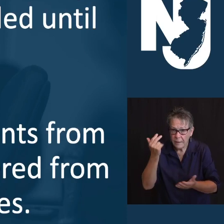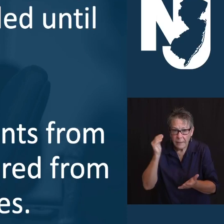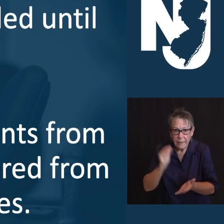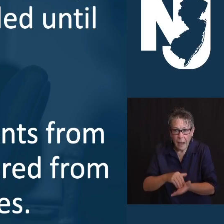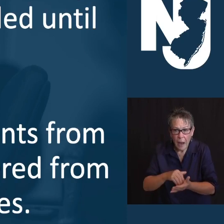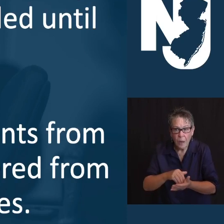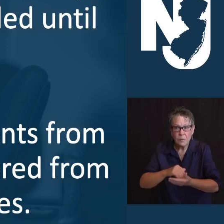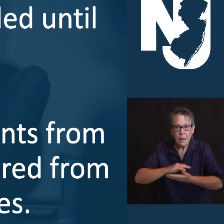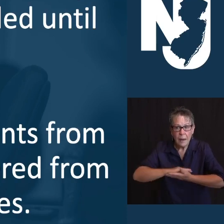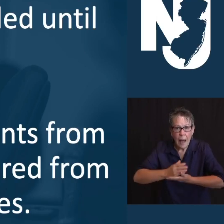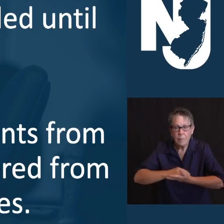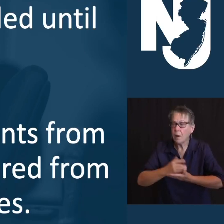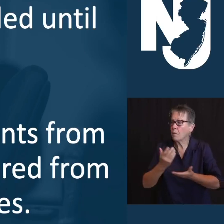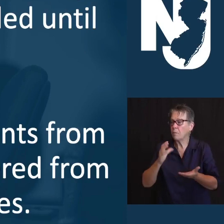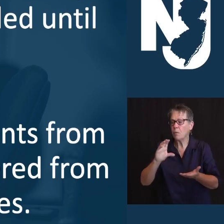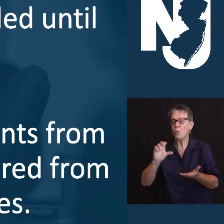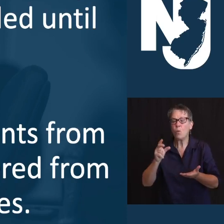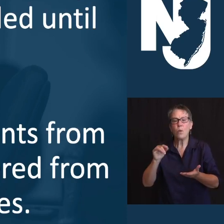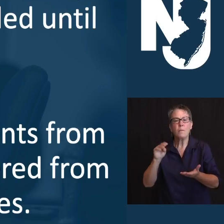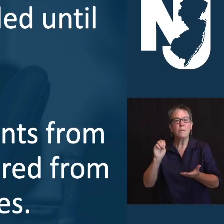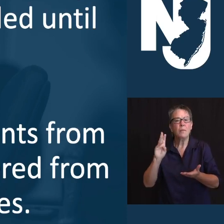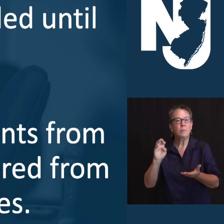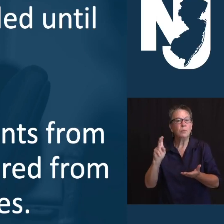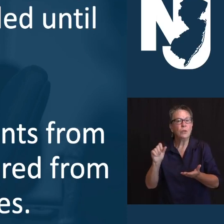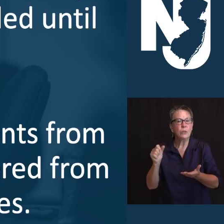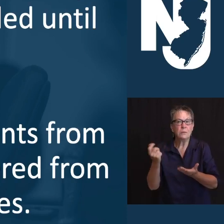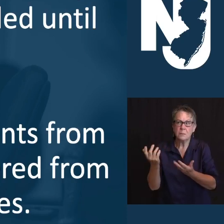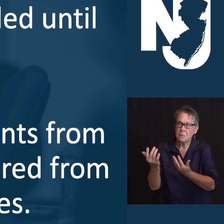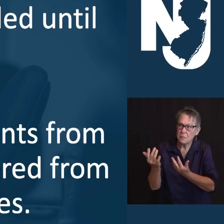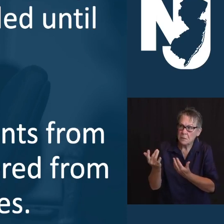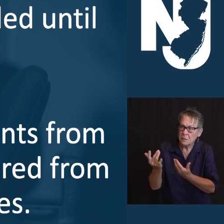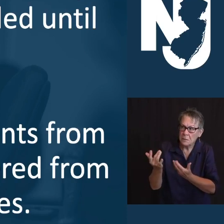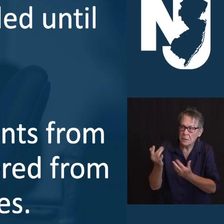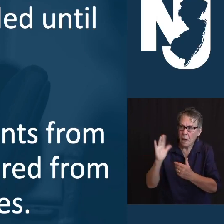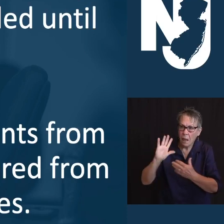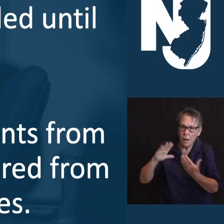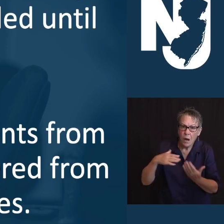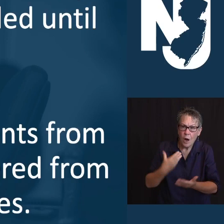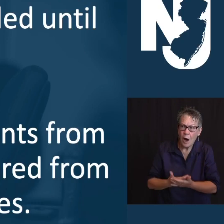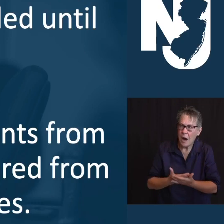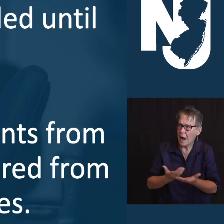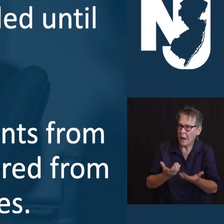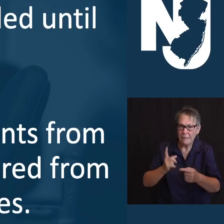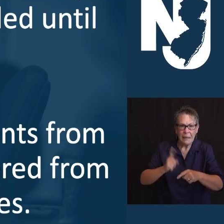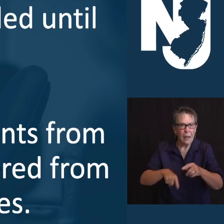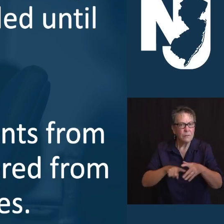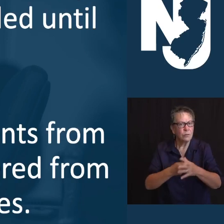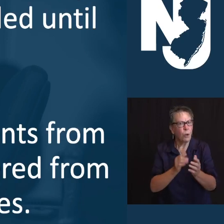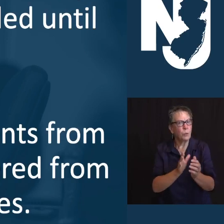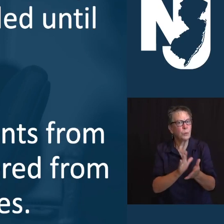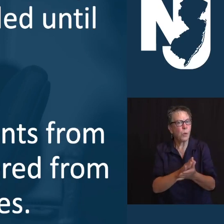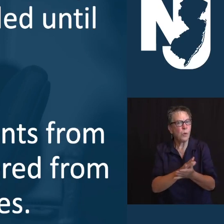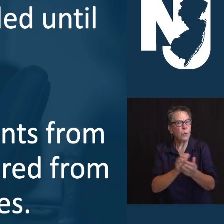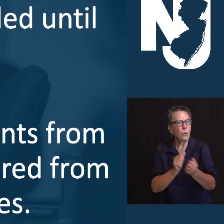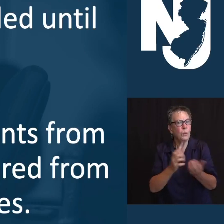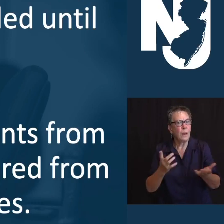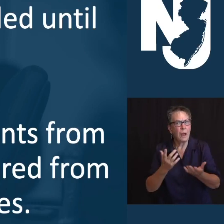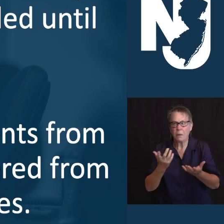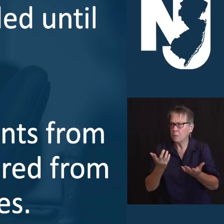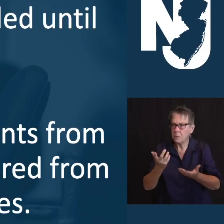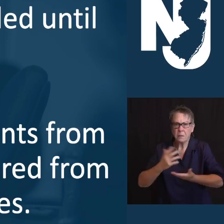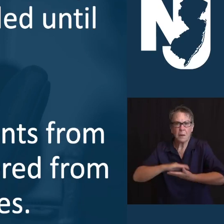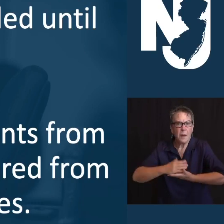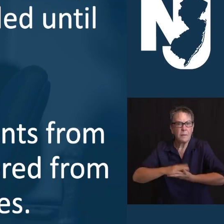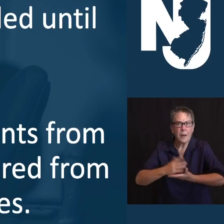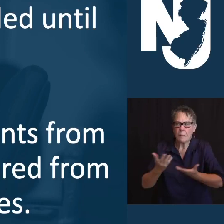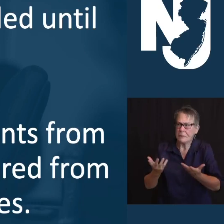districts are as well. We're incredibly proud. I think they're putting up today on the Department of Education's dashboard, Mahan